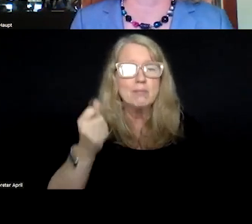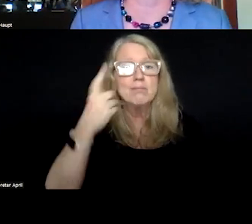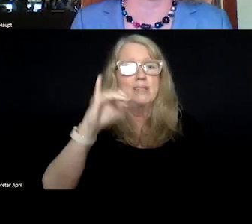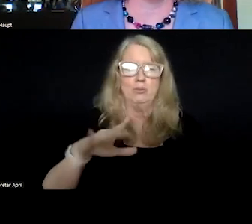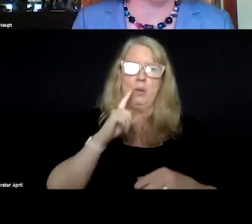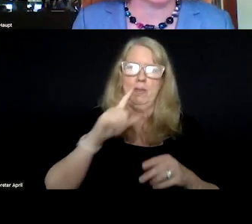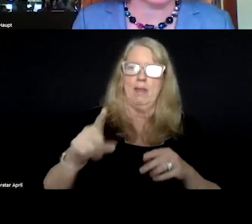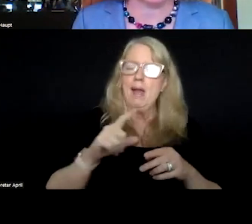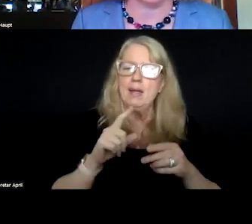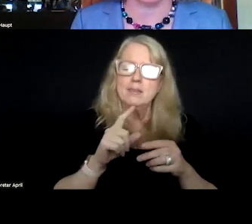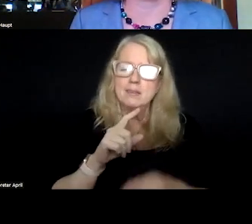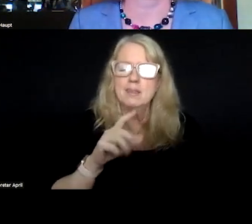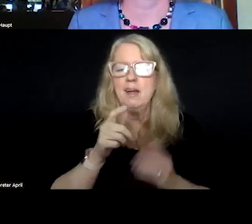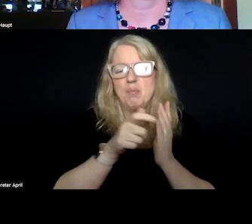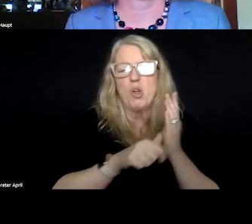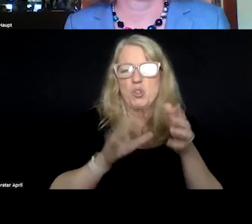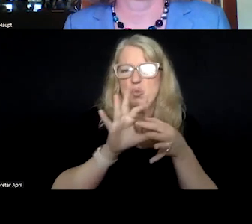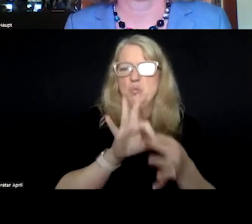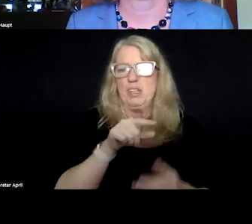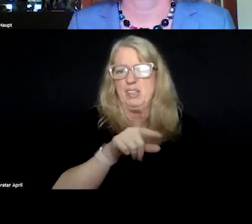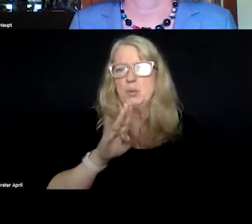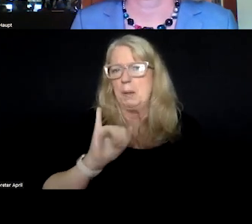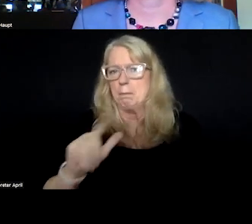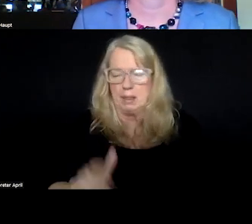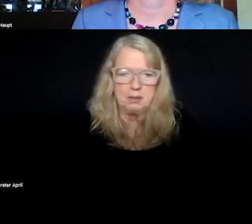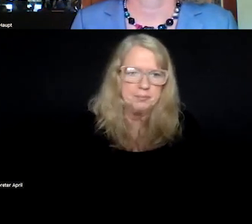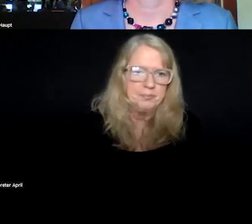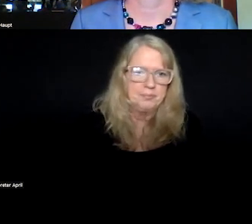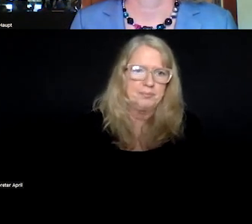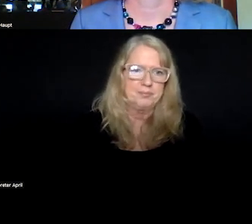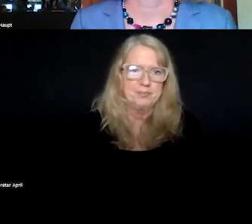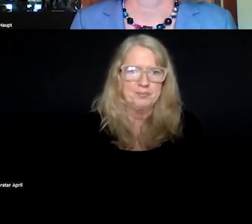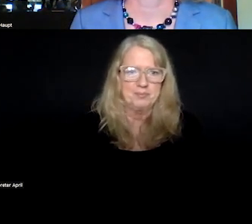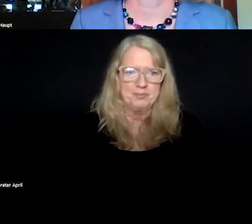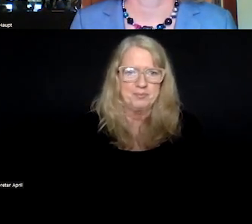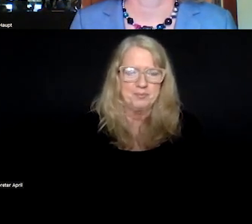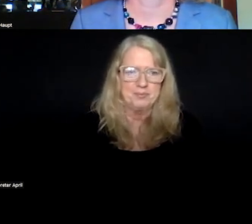about the bills related to that. Okay.